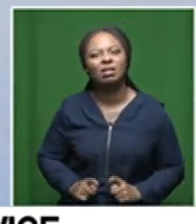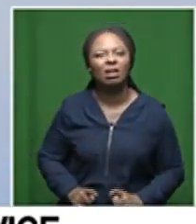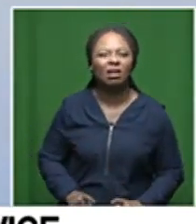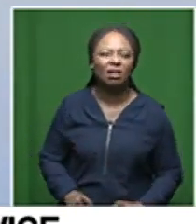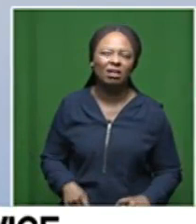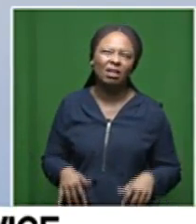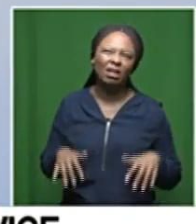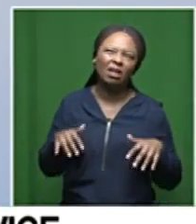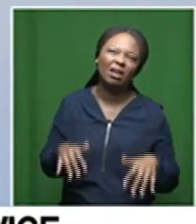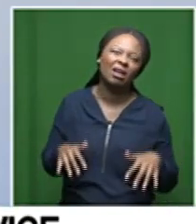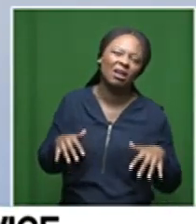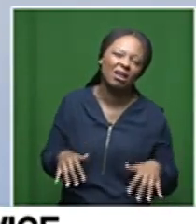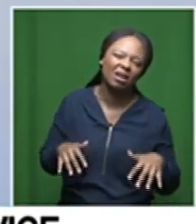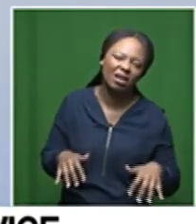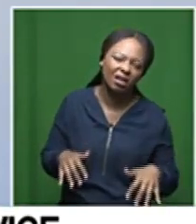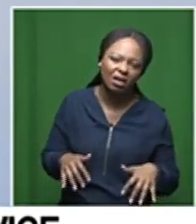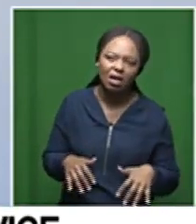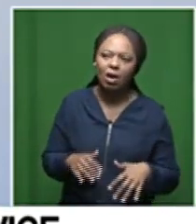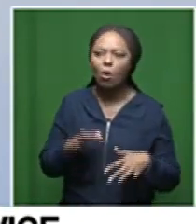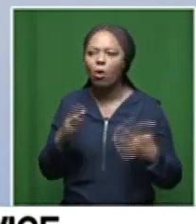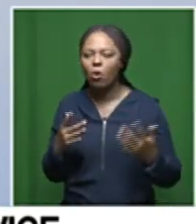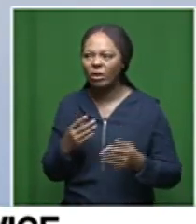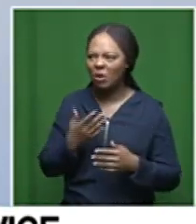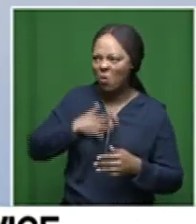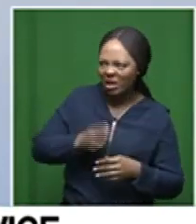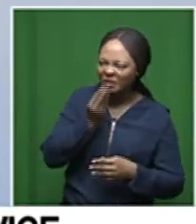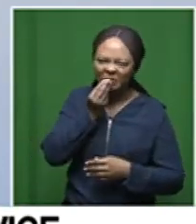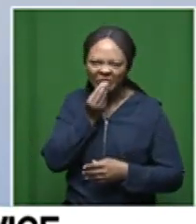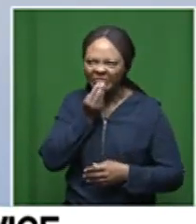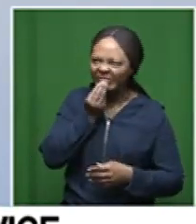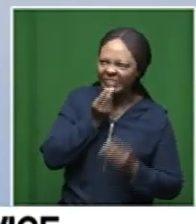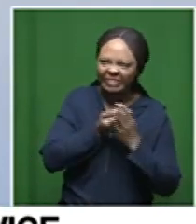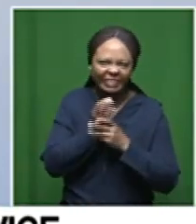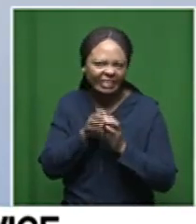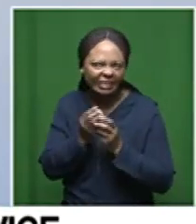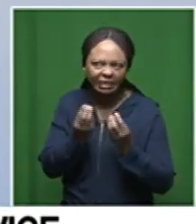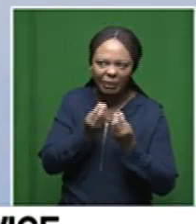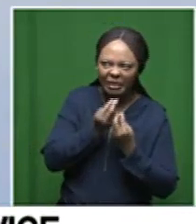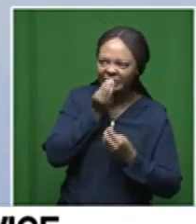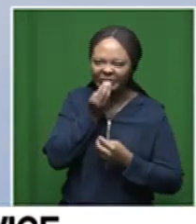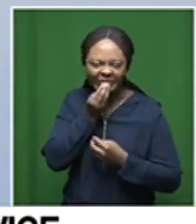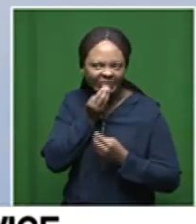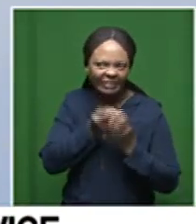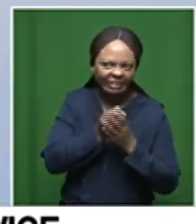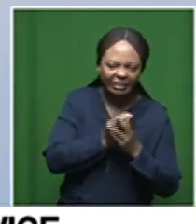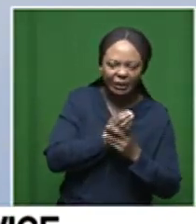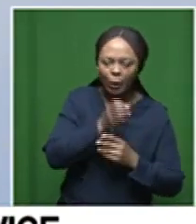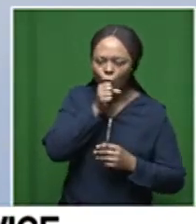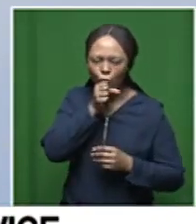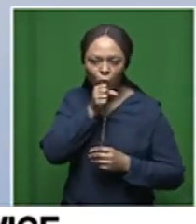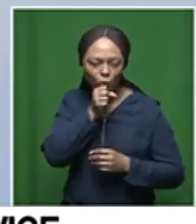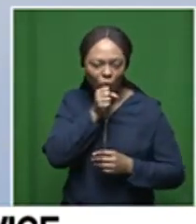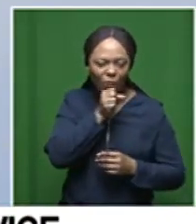some people get cravings called pica, where they start having cravings for things like ice, where they